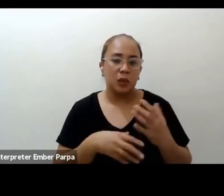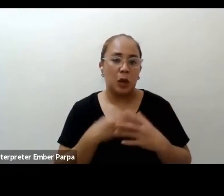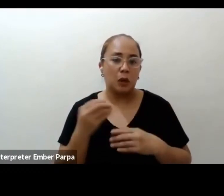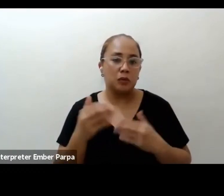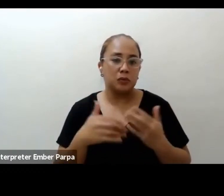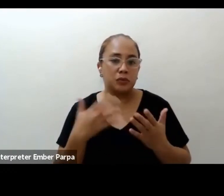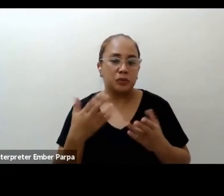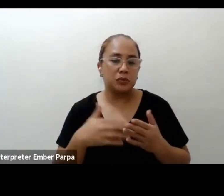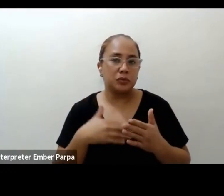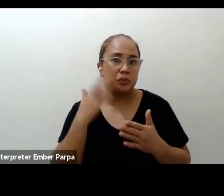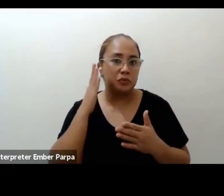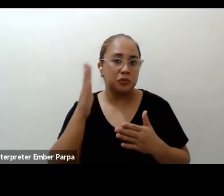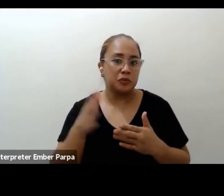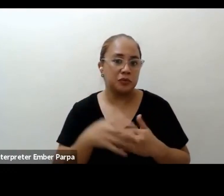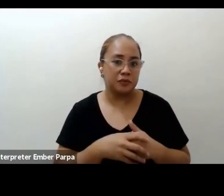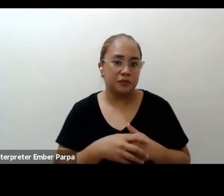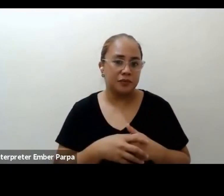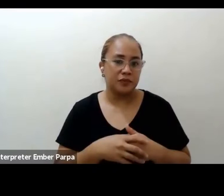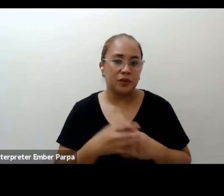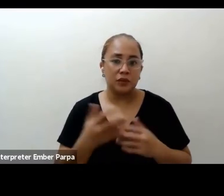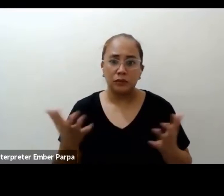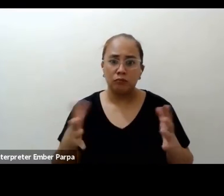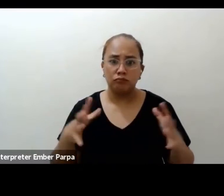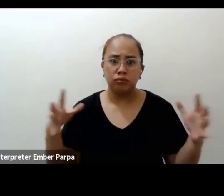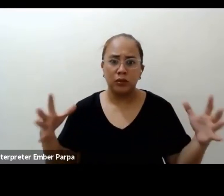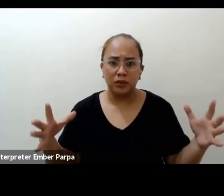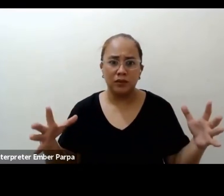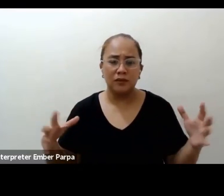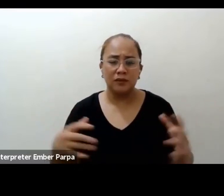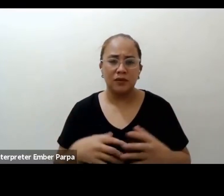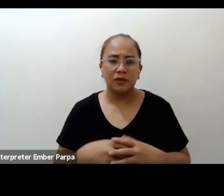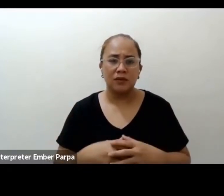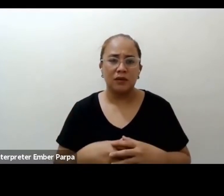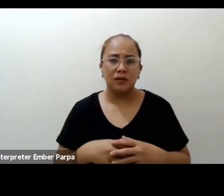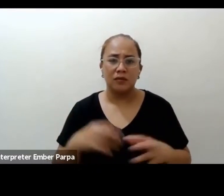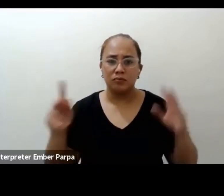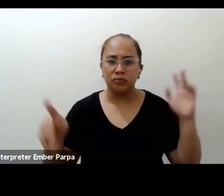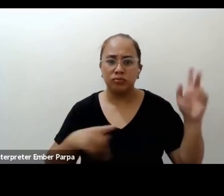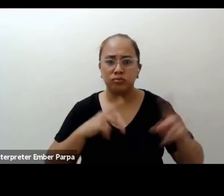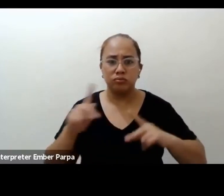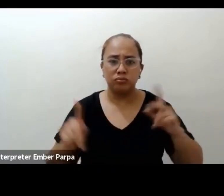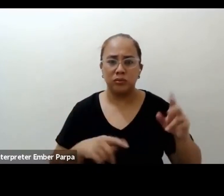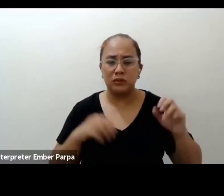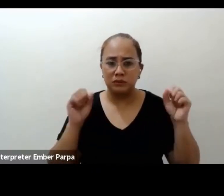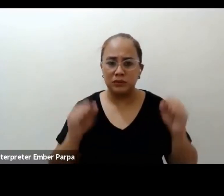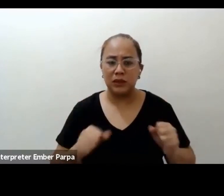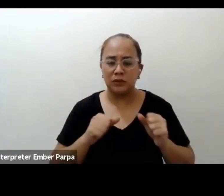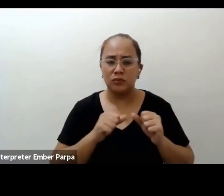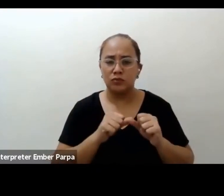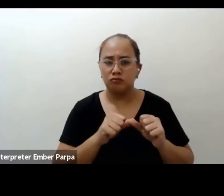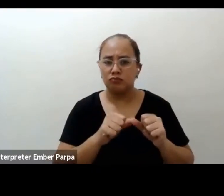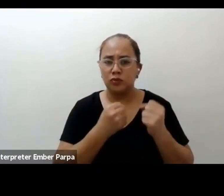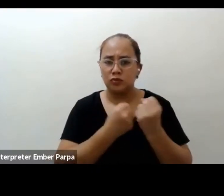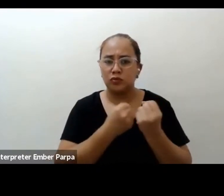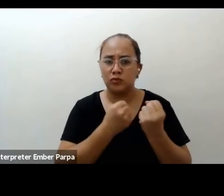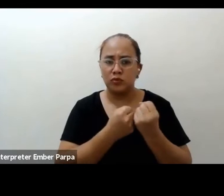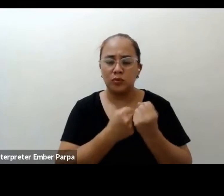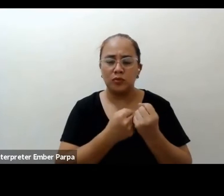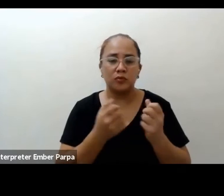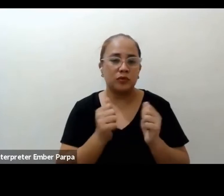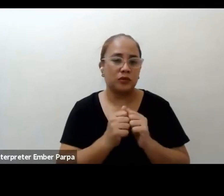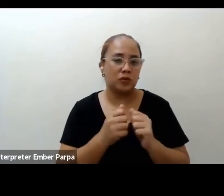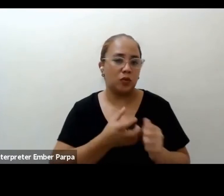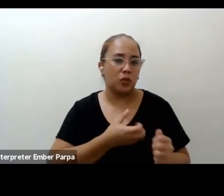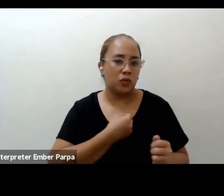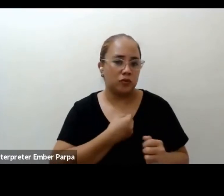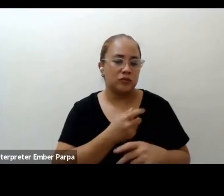in the very near future. No? Tayo, ang laki-laki ng population, we could have sustained the demand there with our own